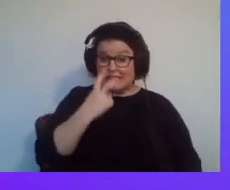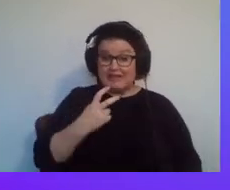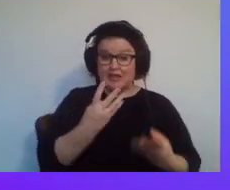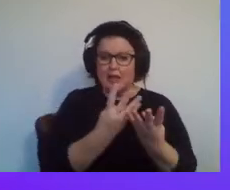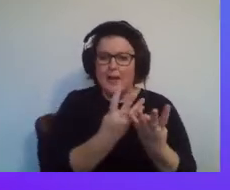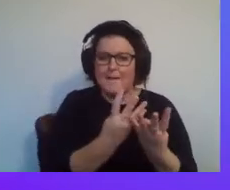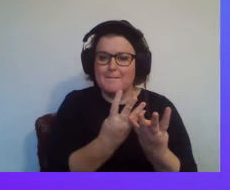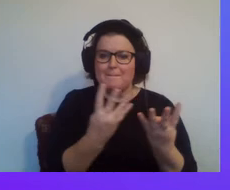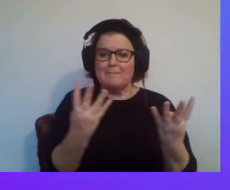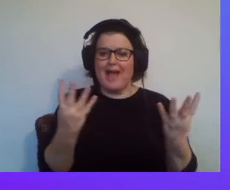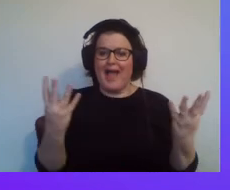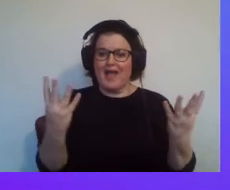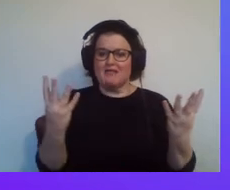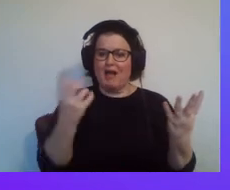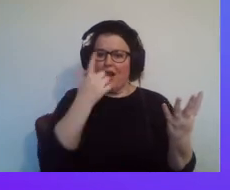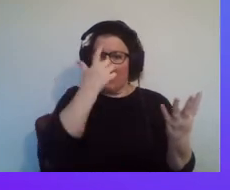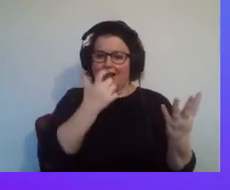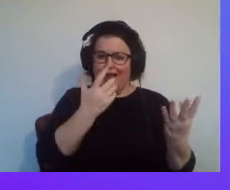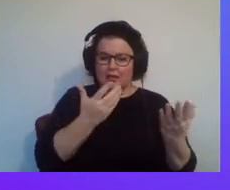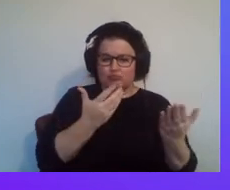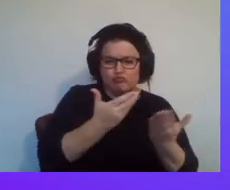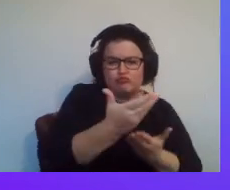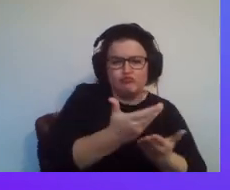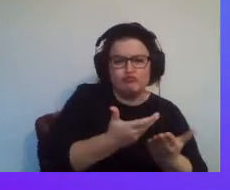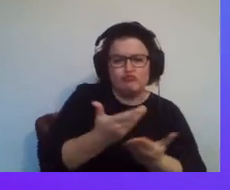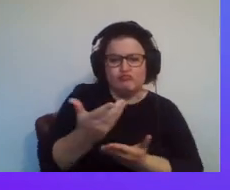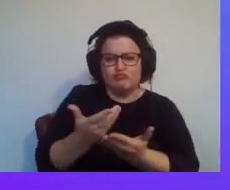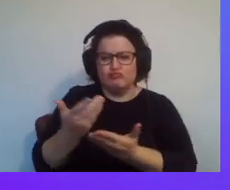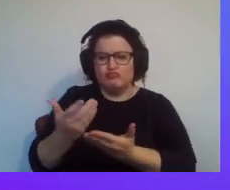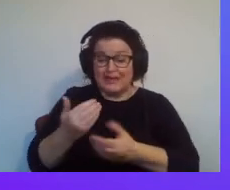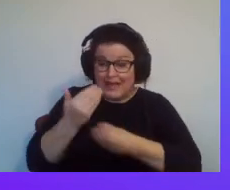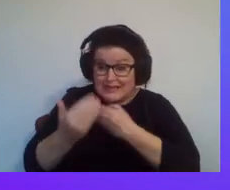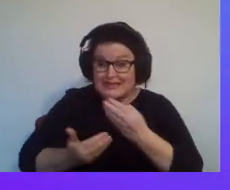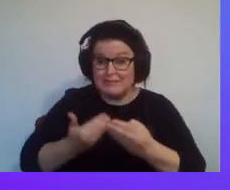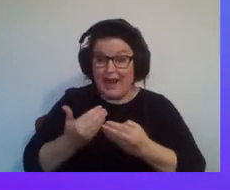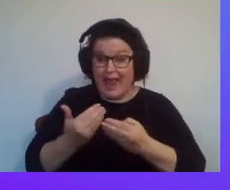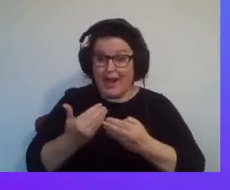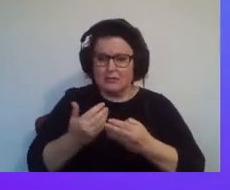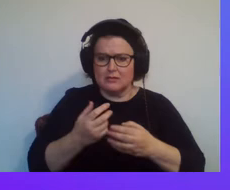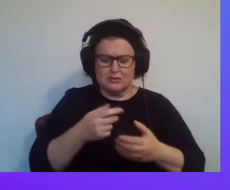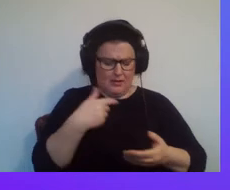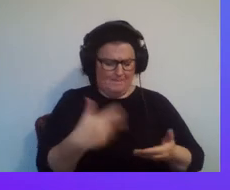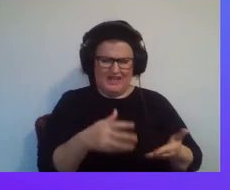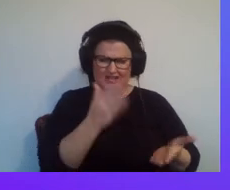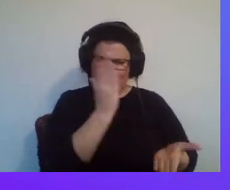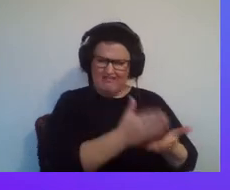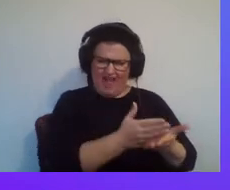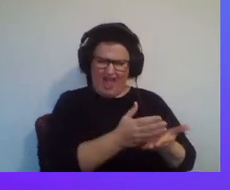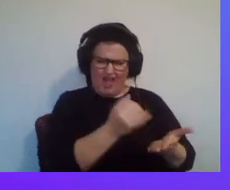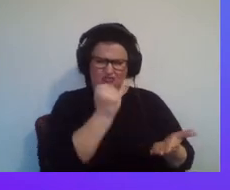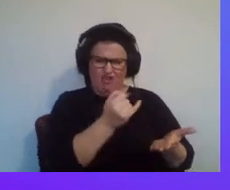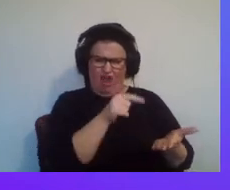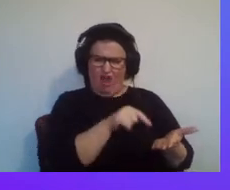questions. This evening, we hope to dispel the myths and misinformation that has been circulating regarding the vaccines, and